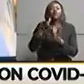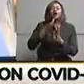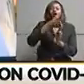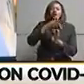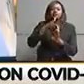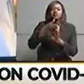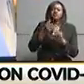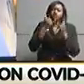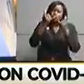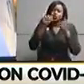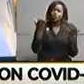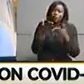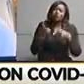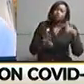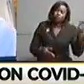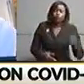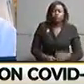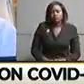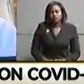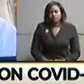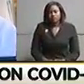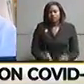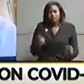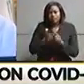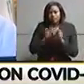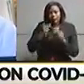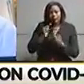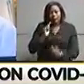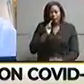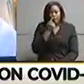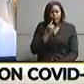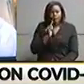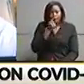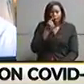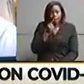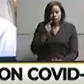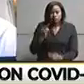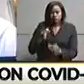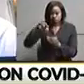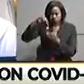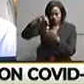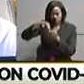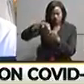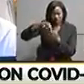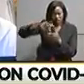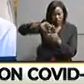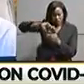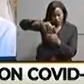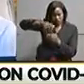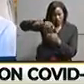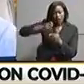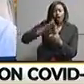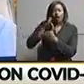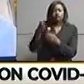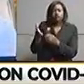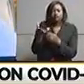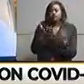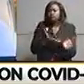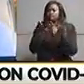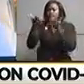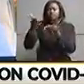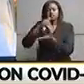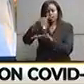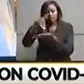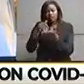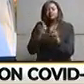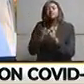go. They will take the sample. They know how to bring it to the center, and you will get results.